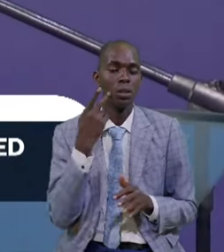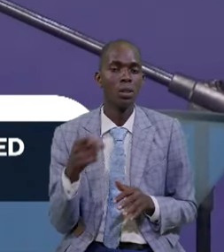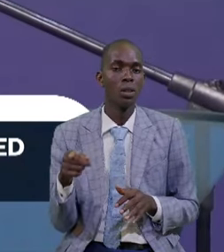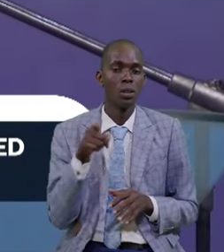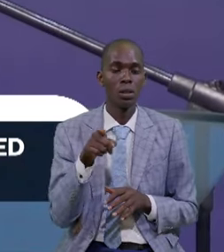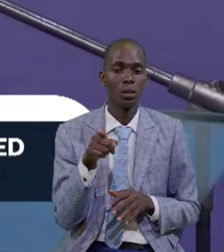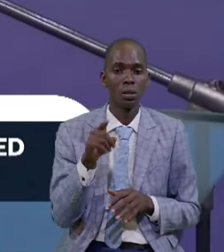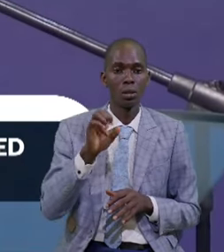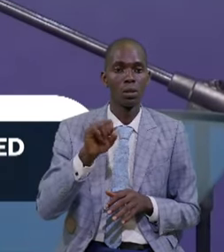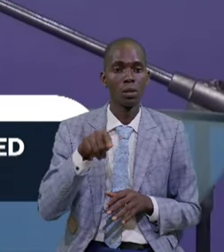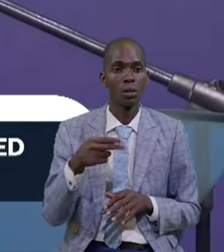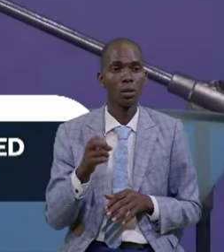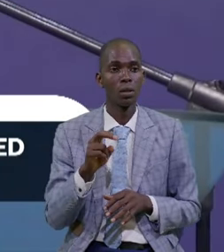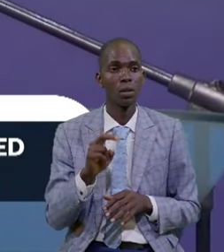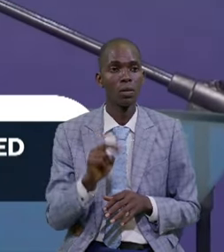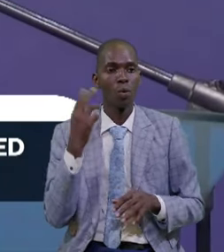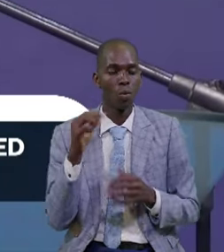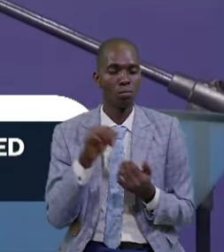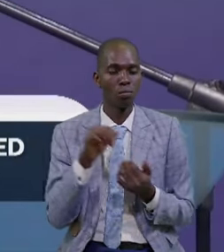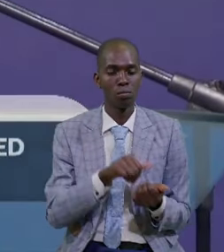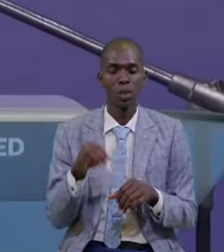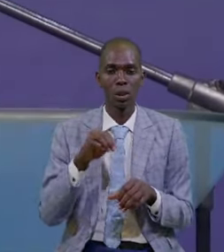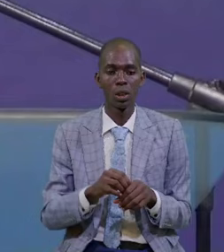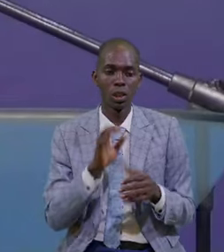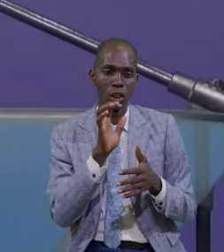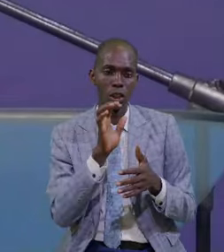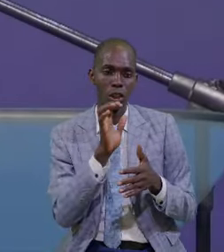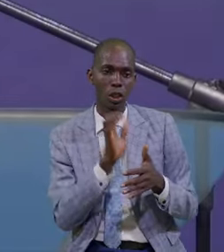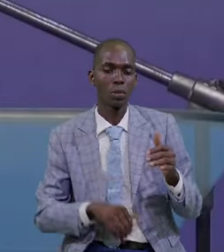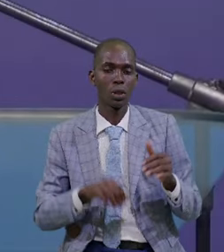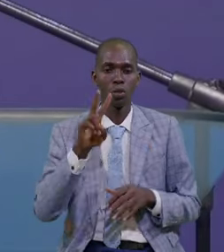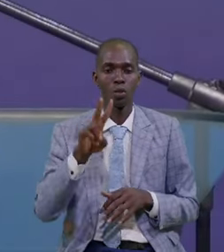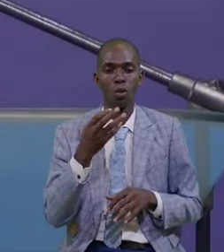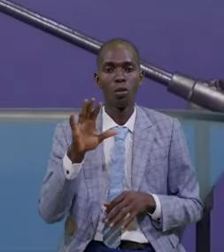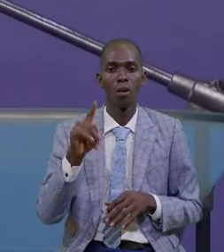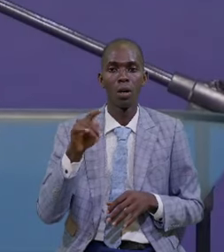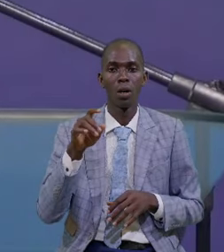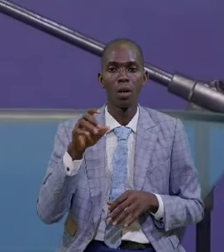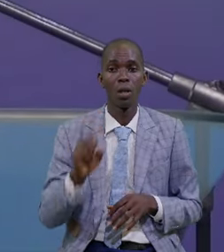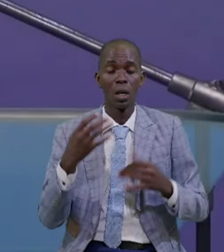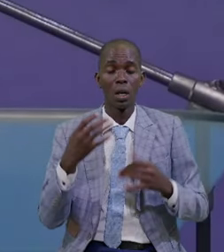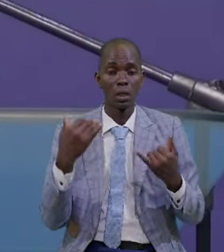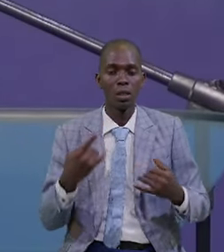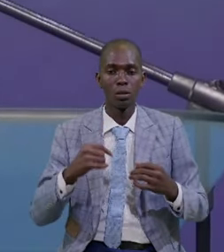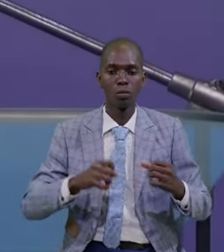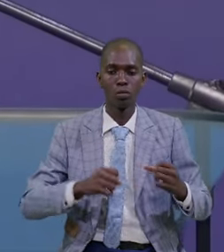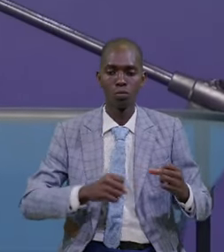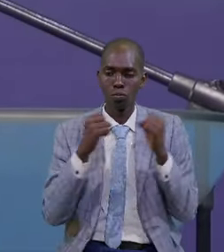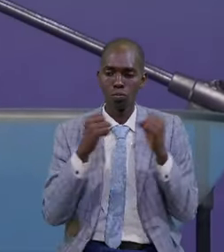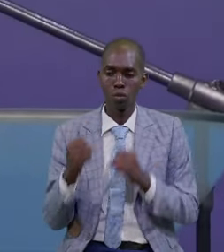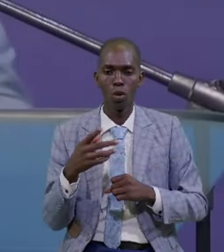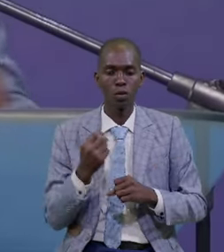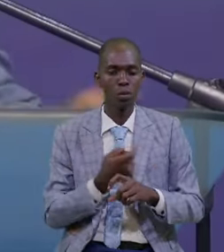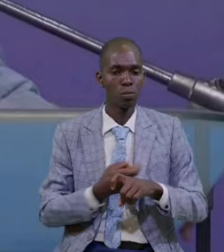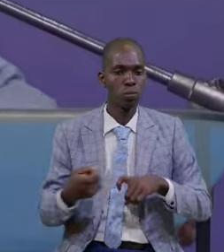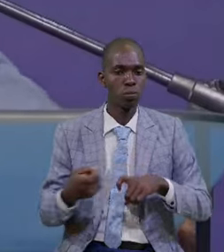2. And now they came together. That's threatening of the persecutors. And they came to